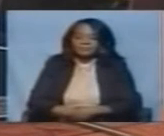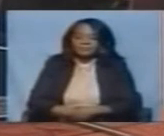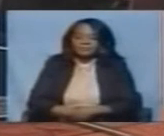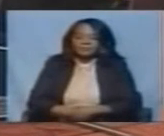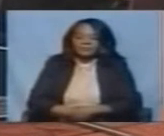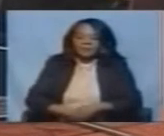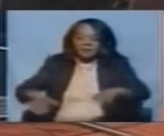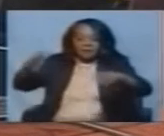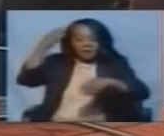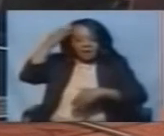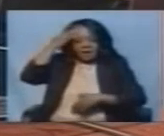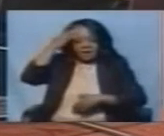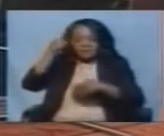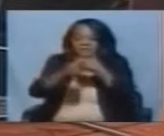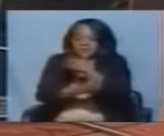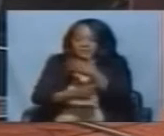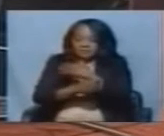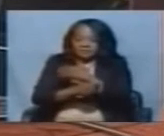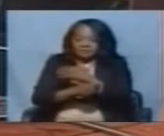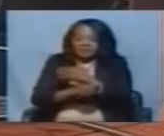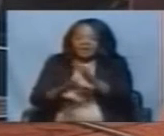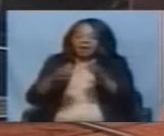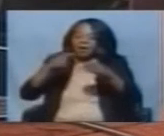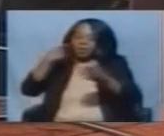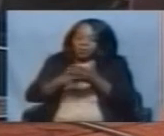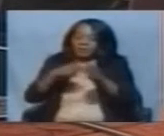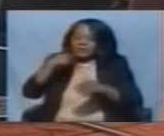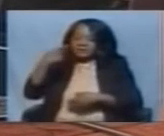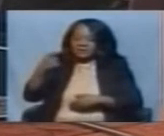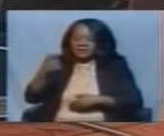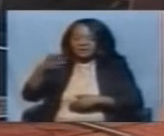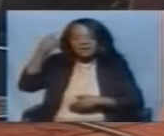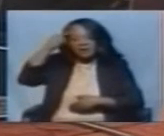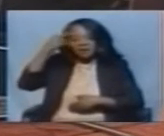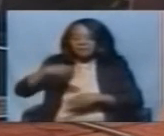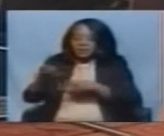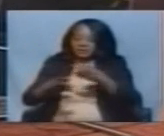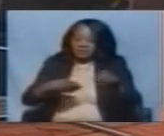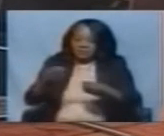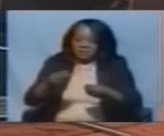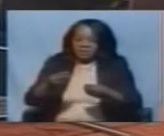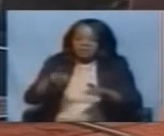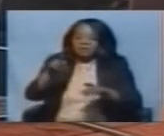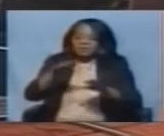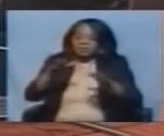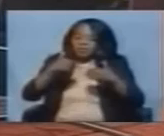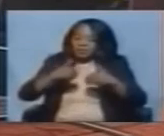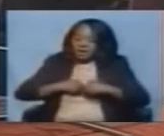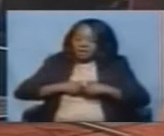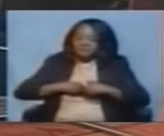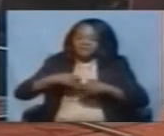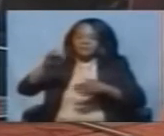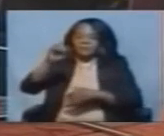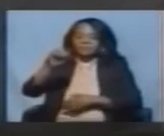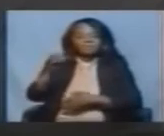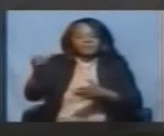said is very critical in managing the cost. You know, government spend, because then we'll not have those variations, and somebody has